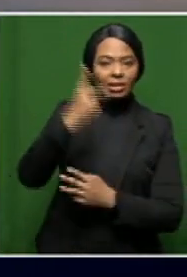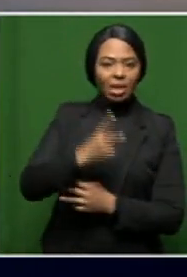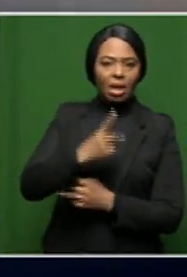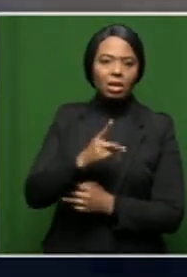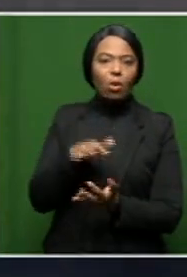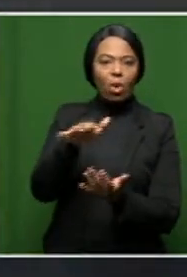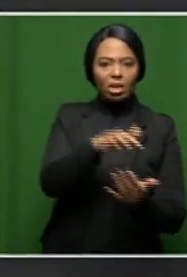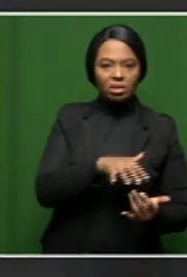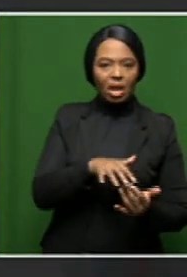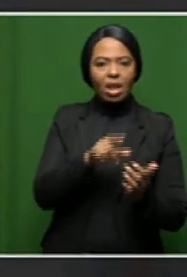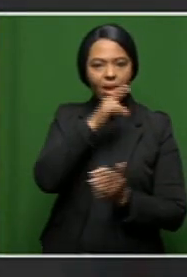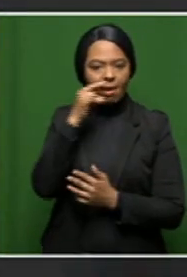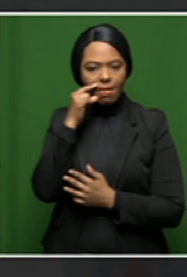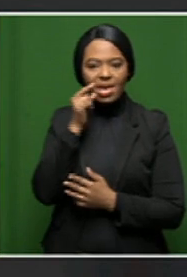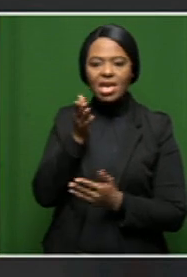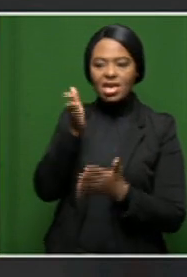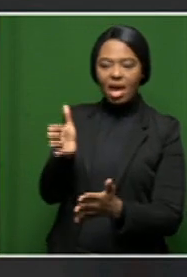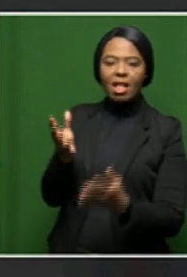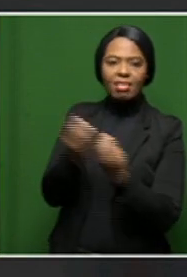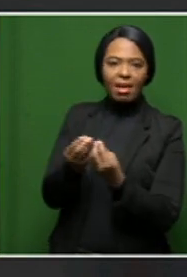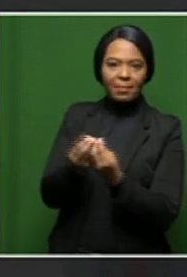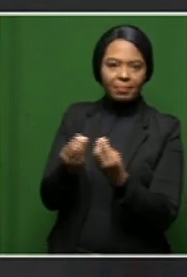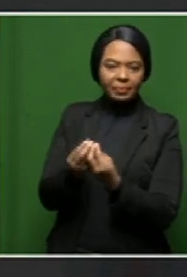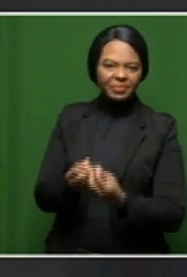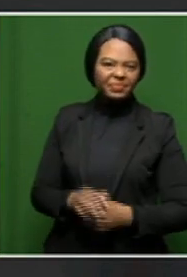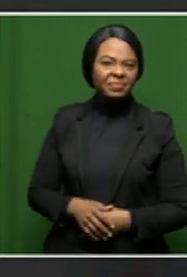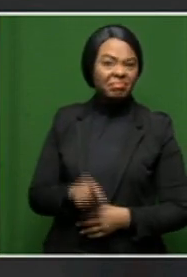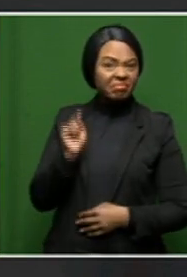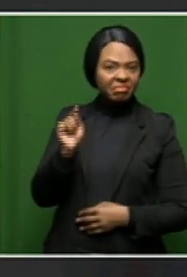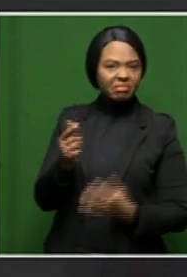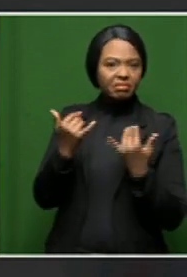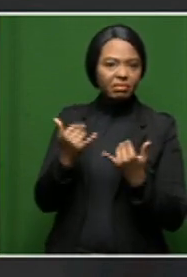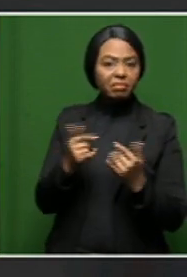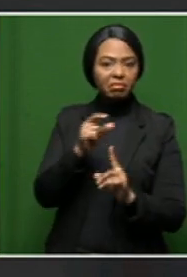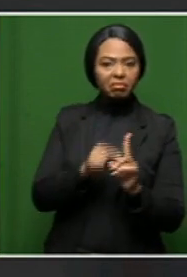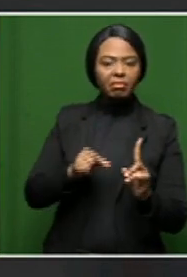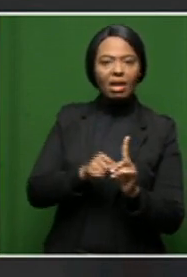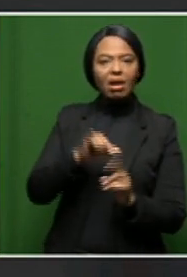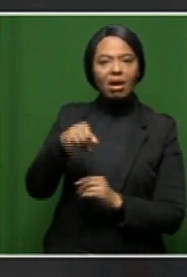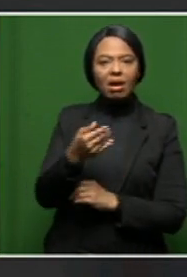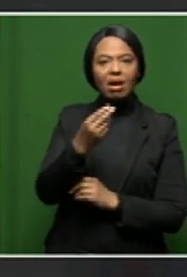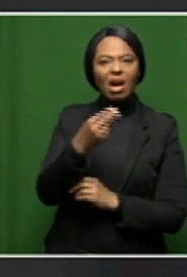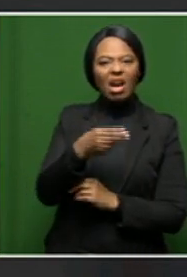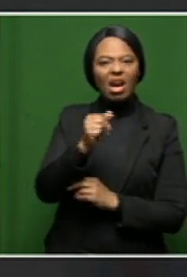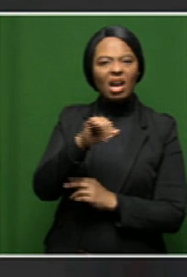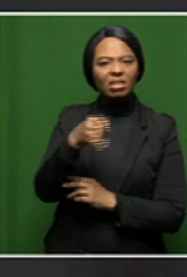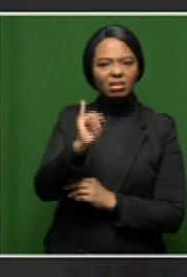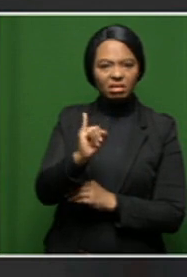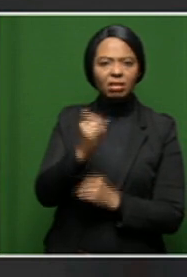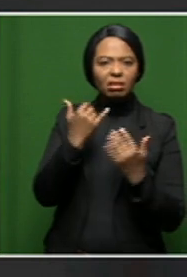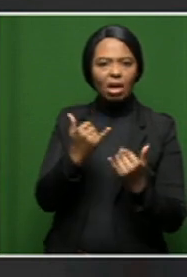titled Here's the Thing. Well, in this thought-provoking memoir, Haji shares stories and insights that